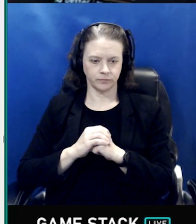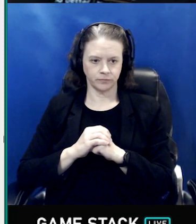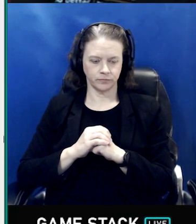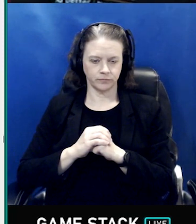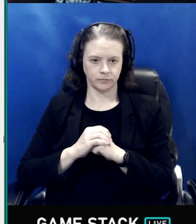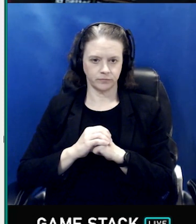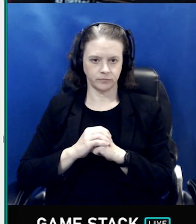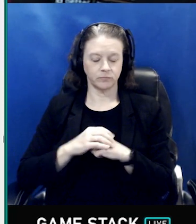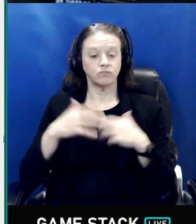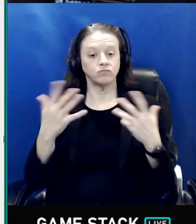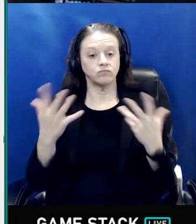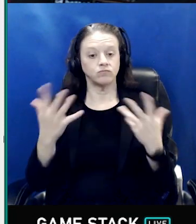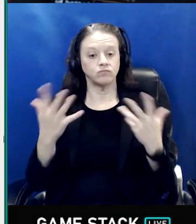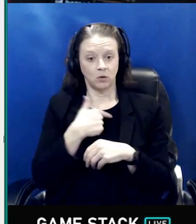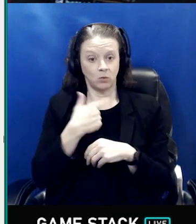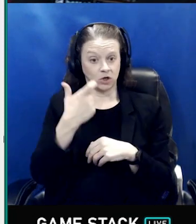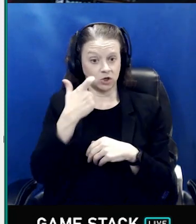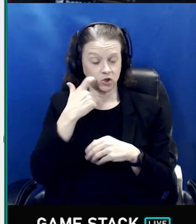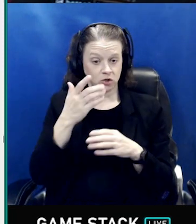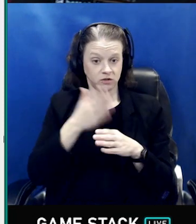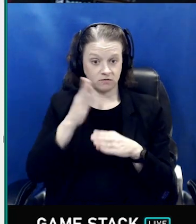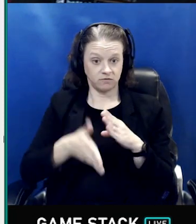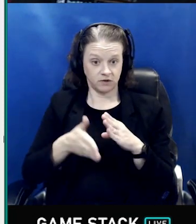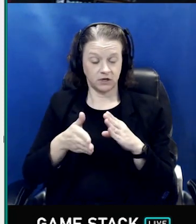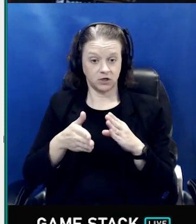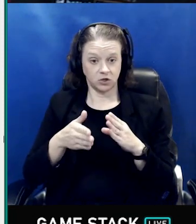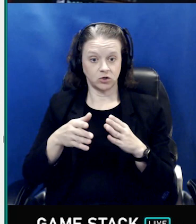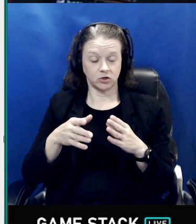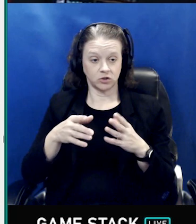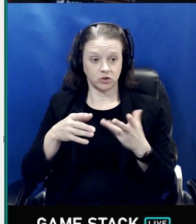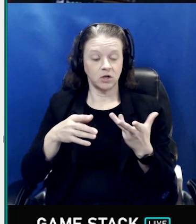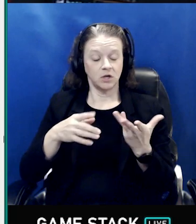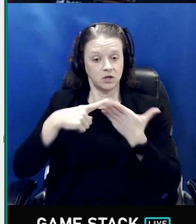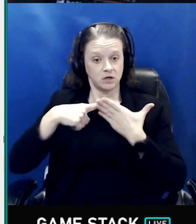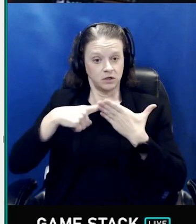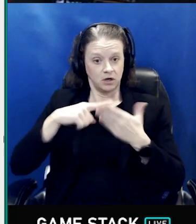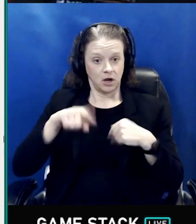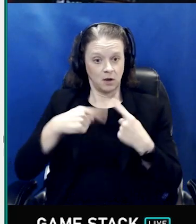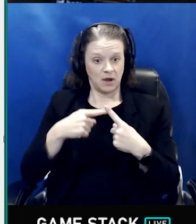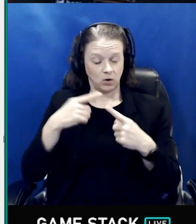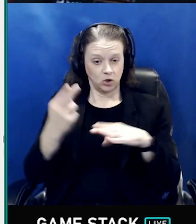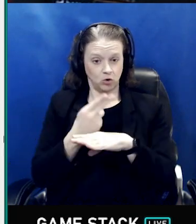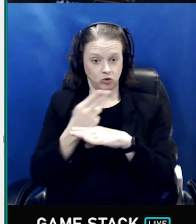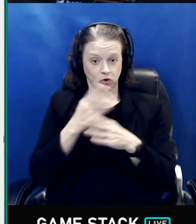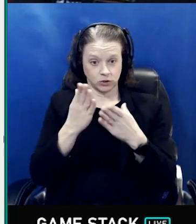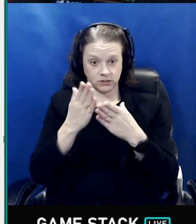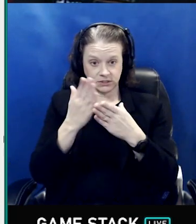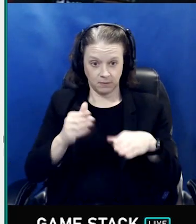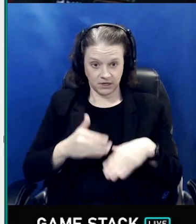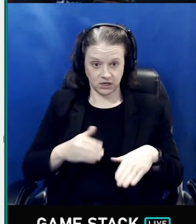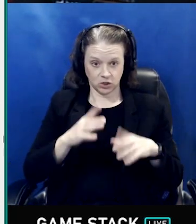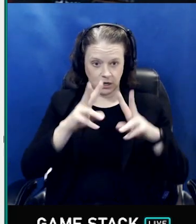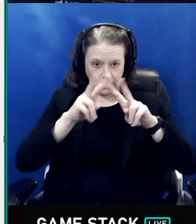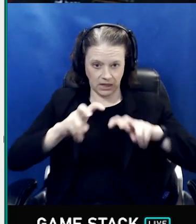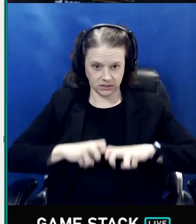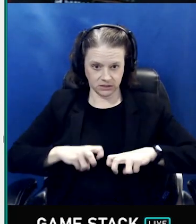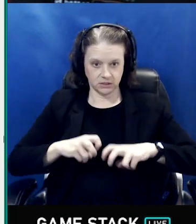So we just finished advanced analytics pilot for user segmentation and marketing analysis